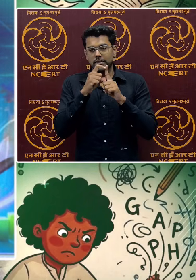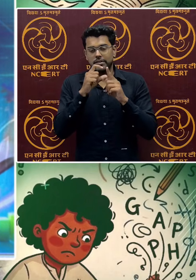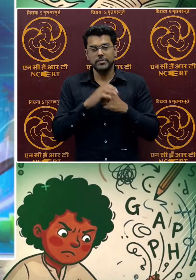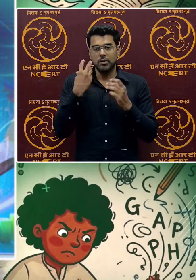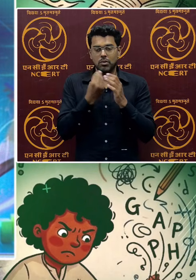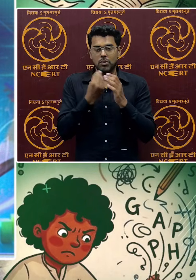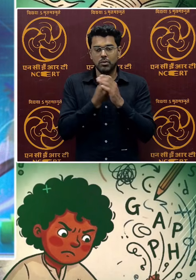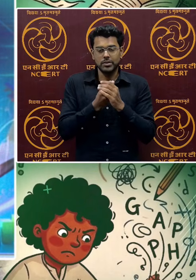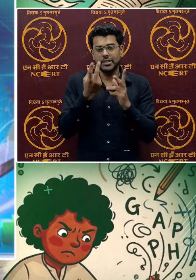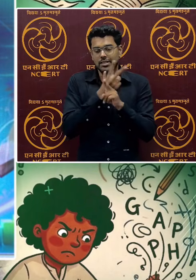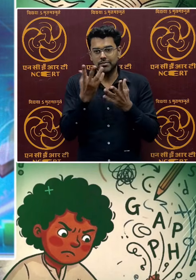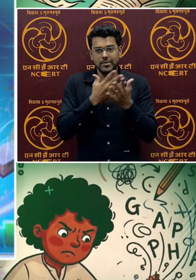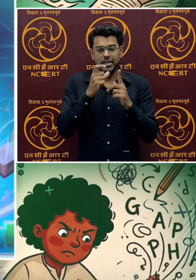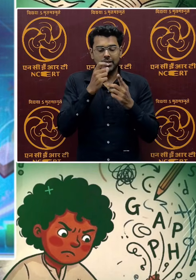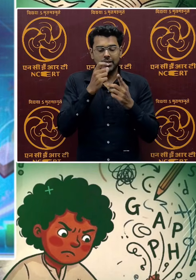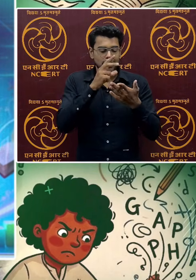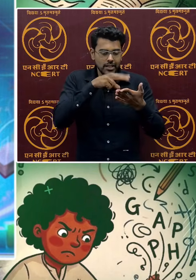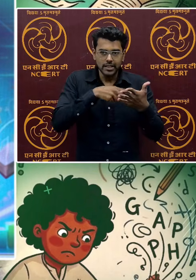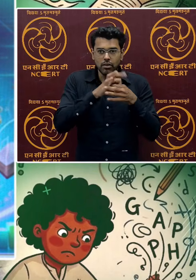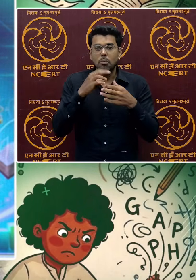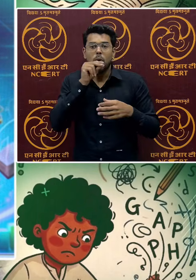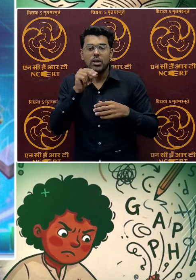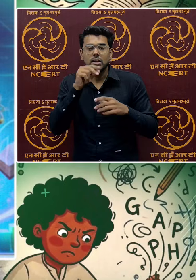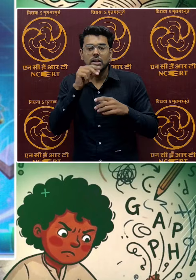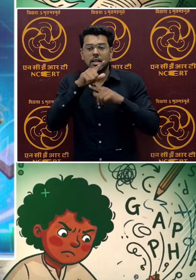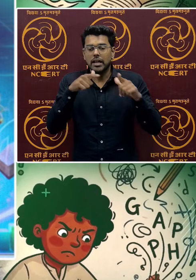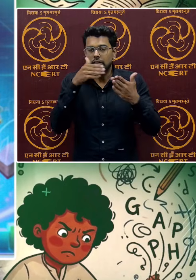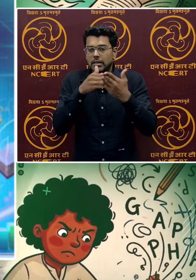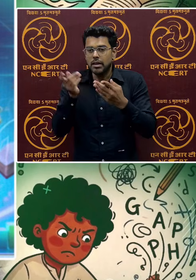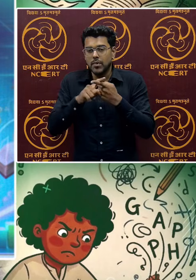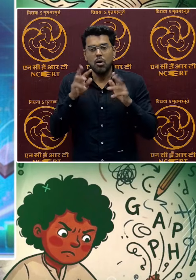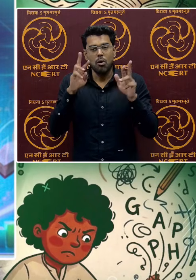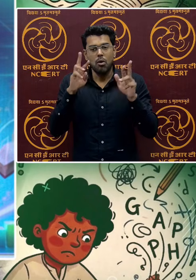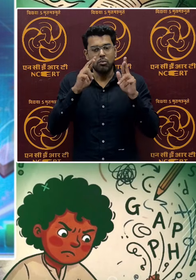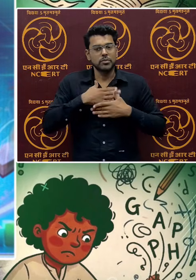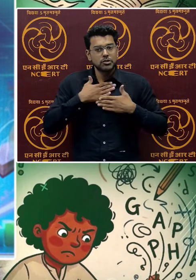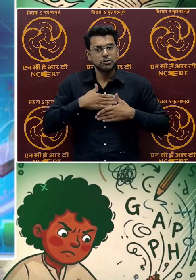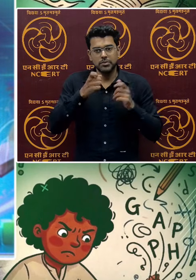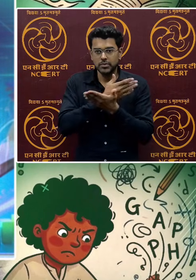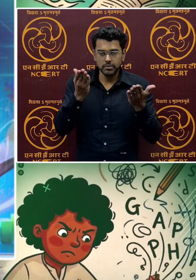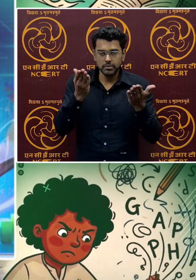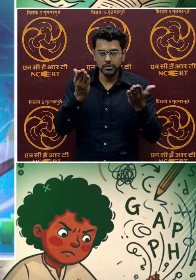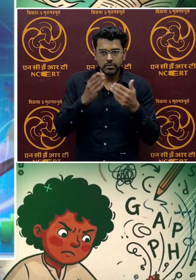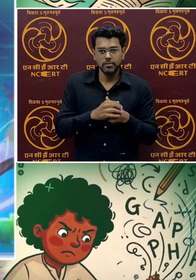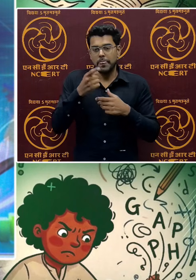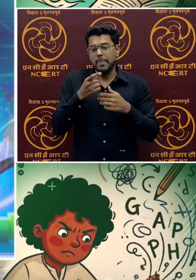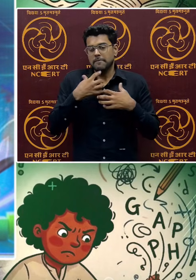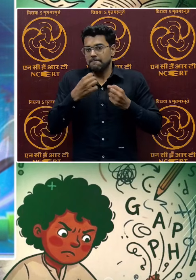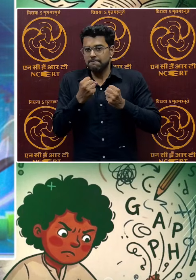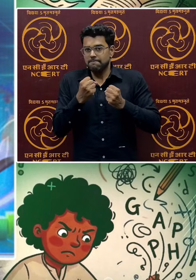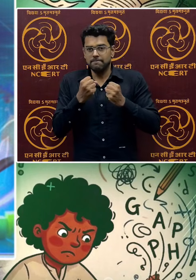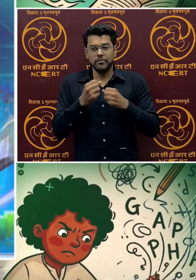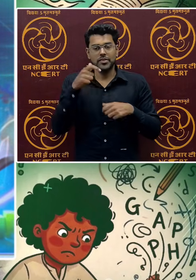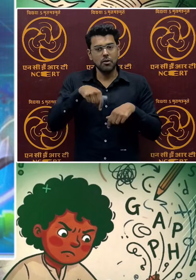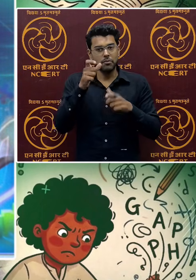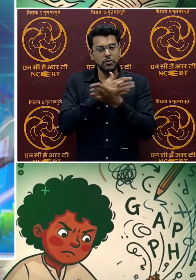dyslexia and developmental aphasia, when language becomes a struggle. Hope you enjoyed the session, you grasped the energy, and now